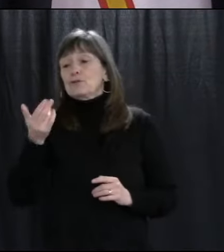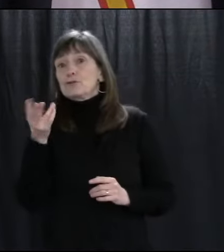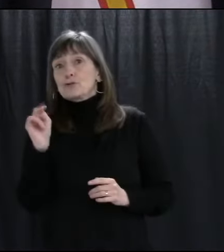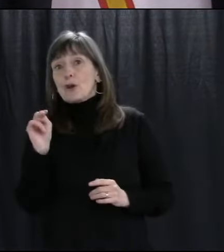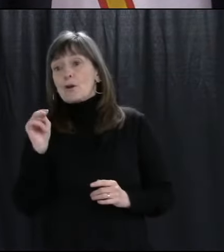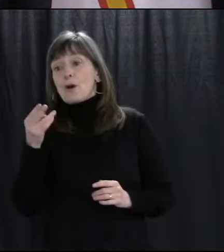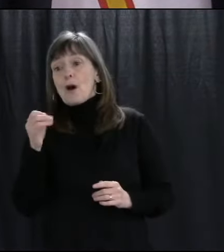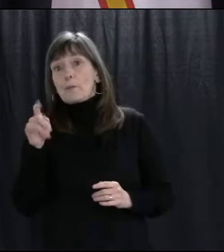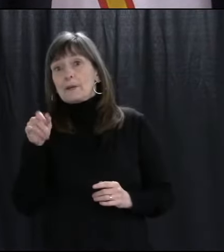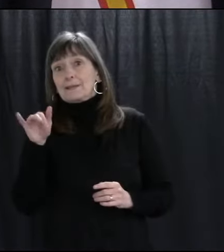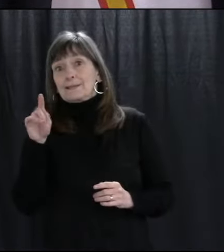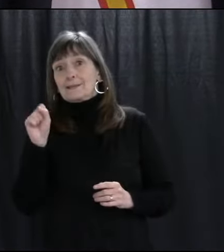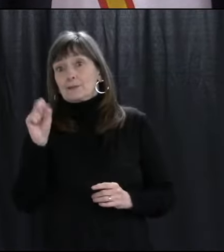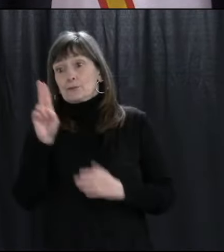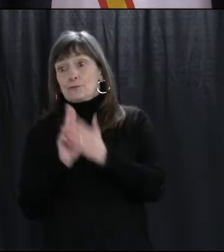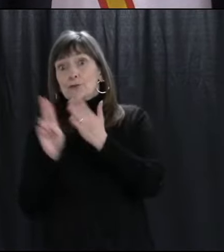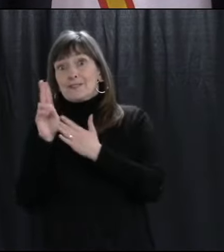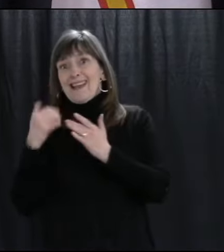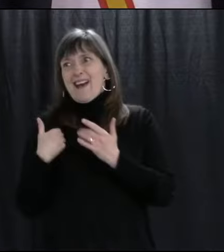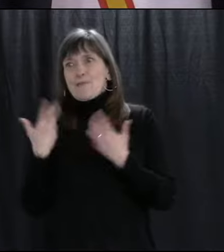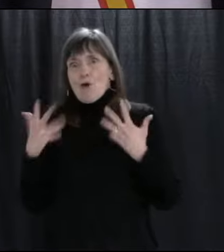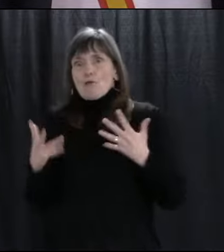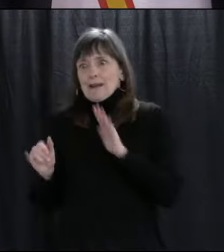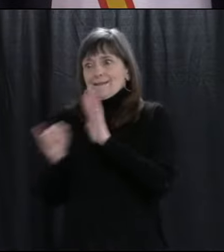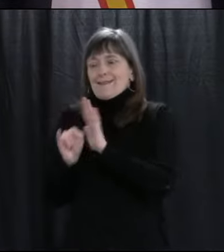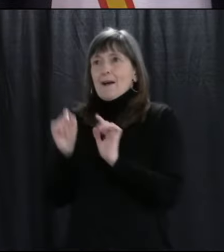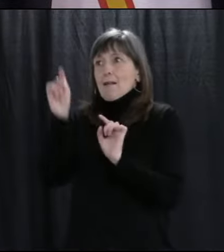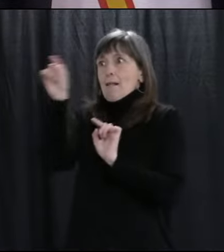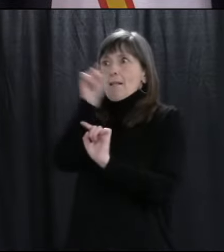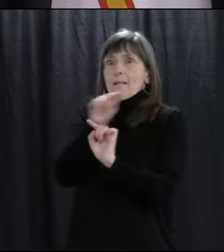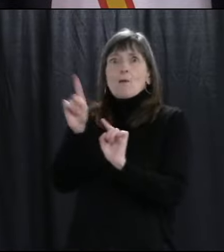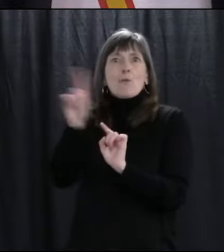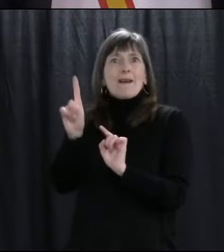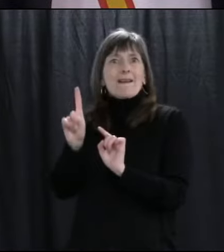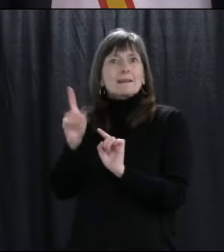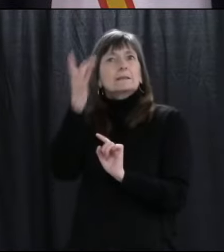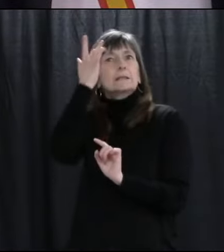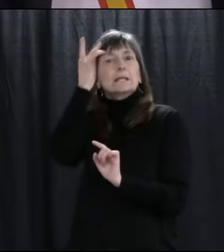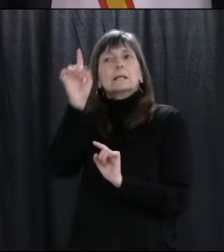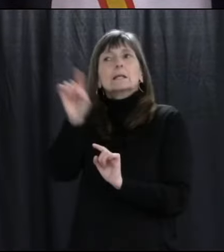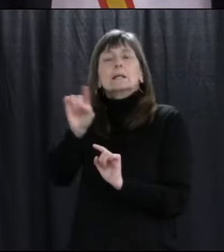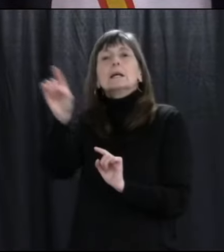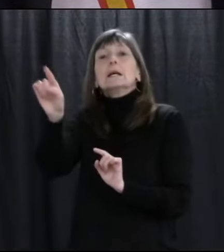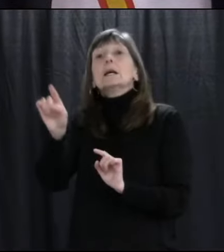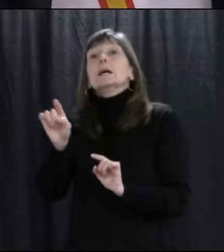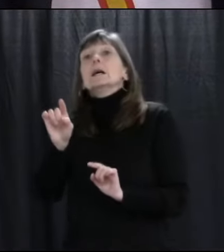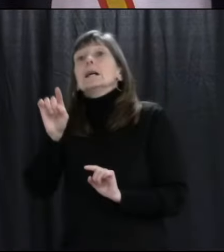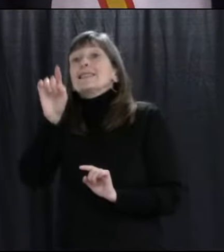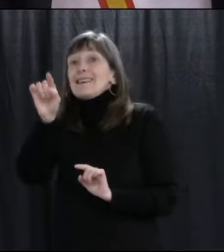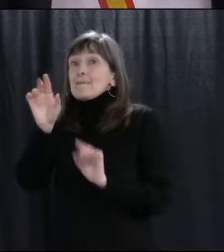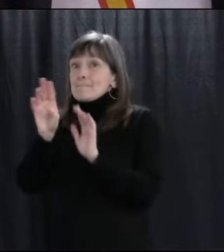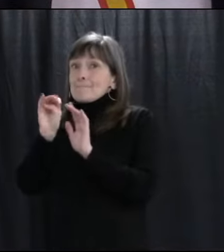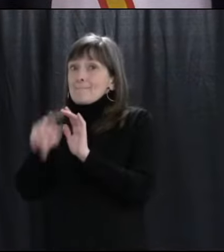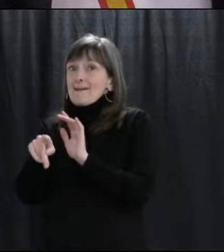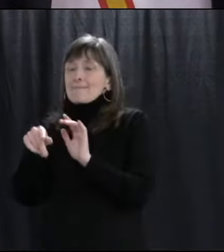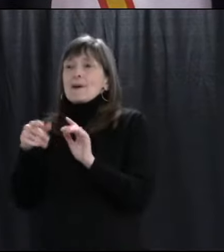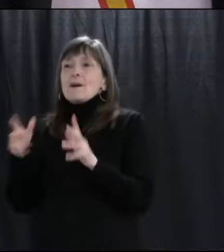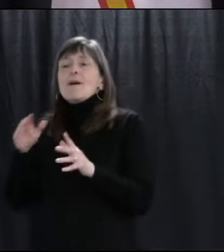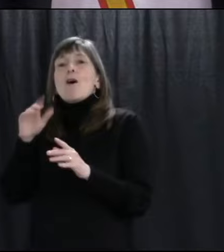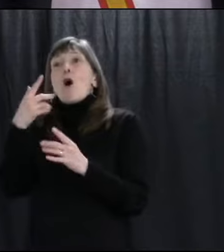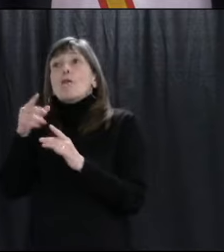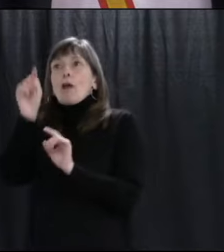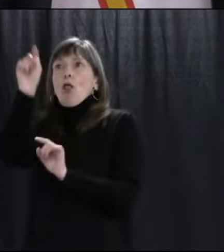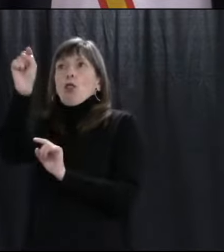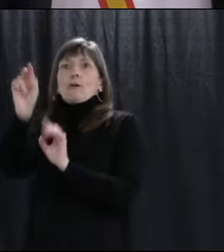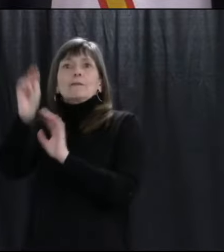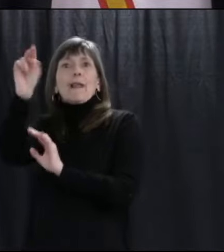in Labrador. Can you speak a bit to this? Yeah, I think that's just because of where Johns Hopkins doesn't know